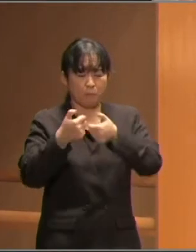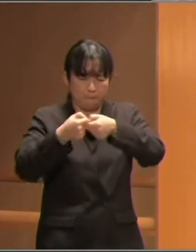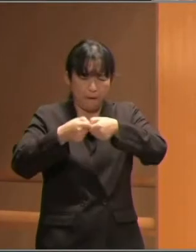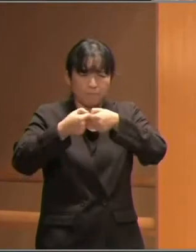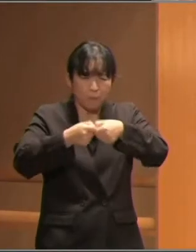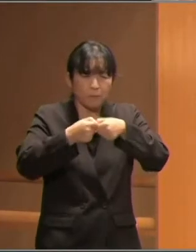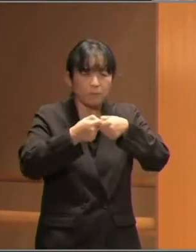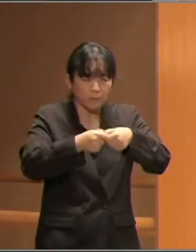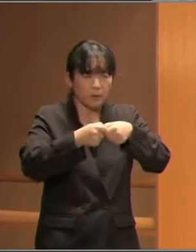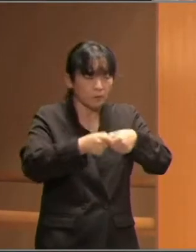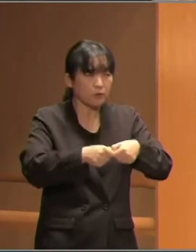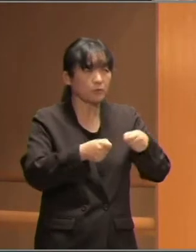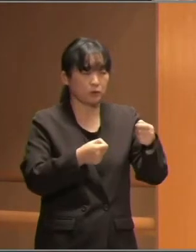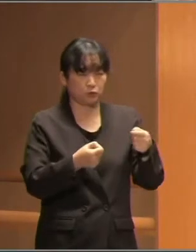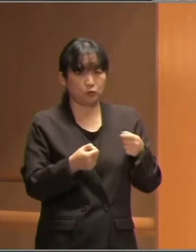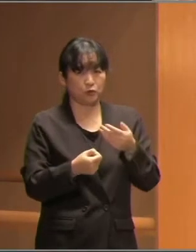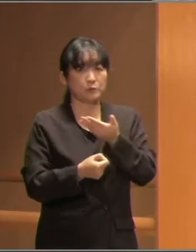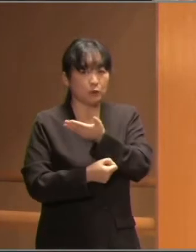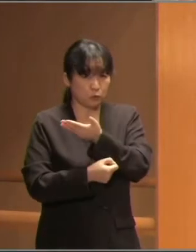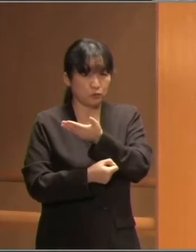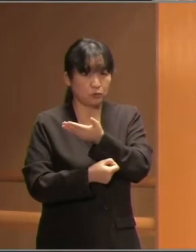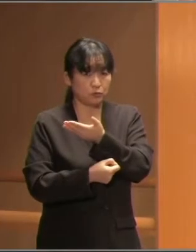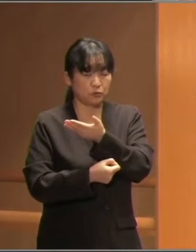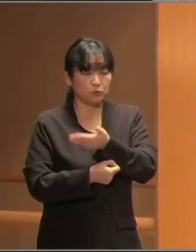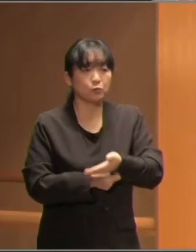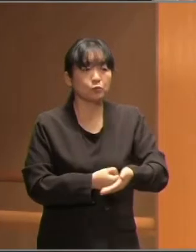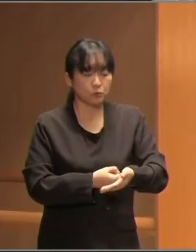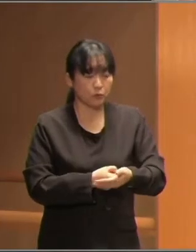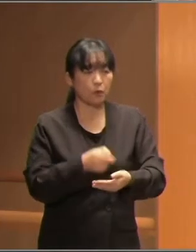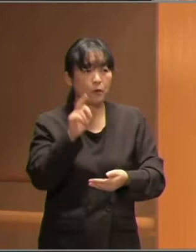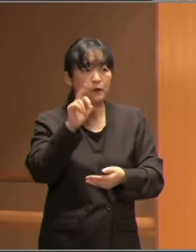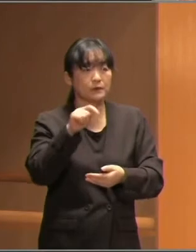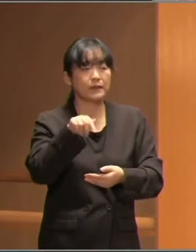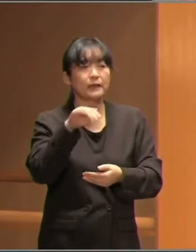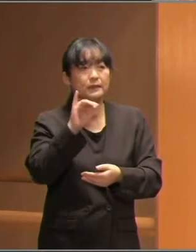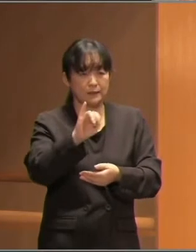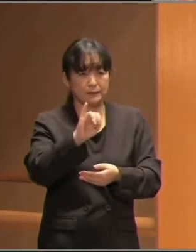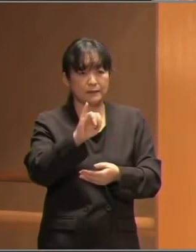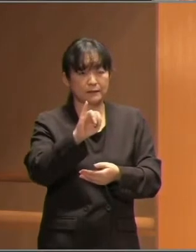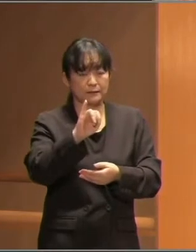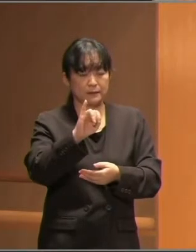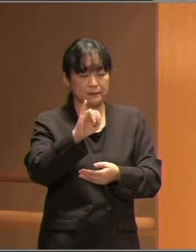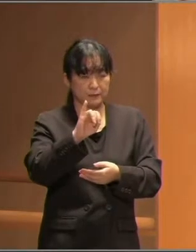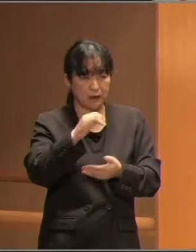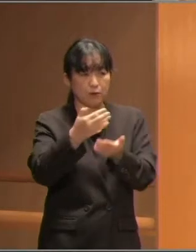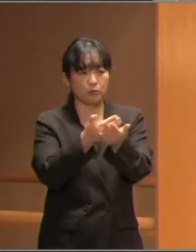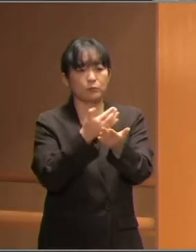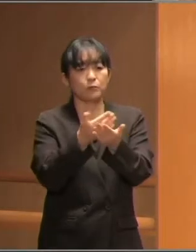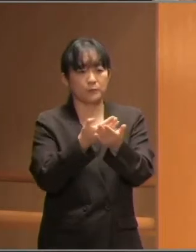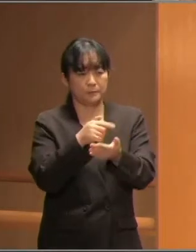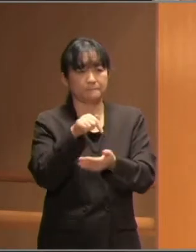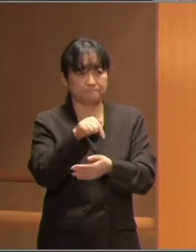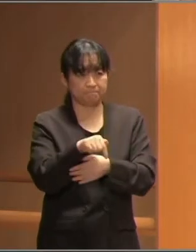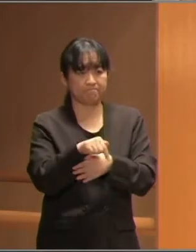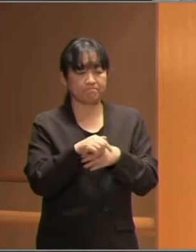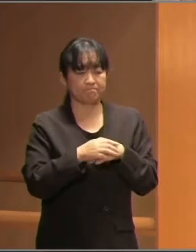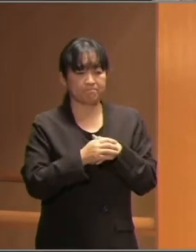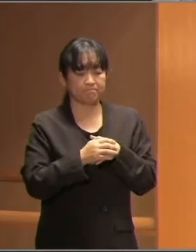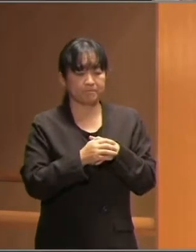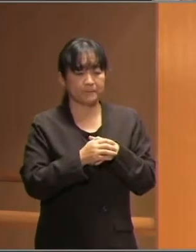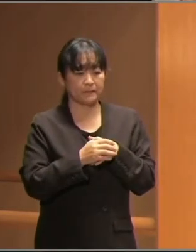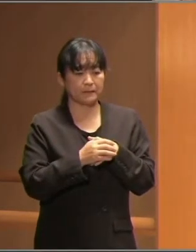When the wood is made smaller and smaller, there is a fiber-like form